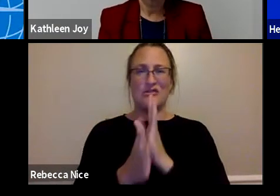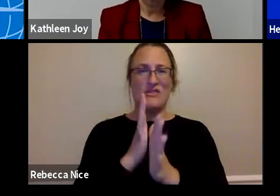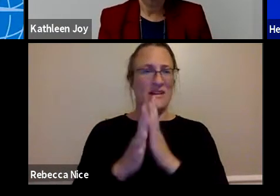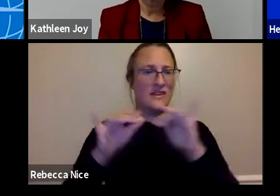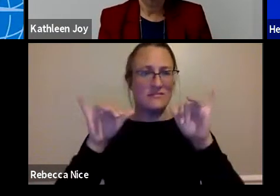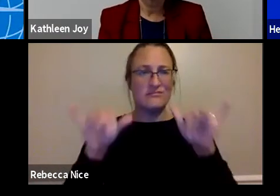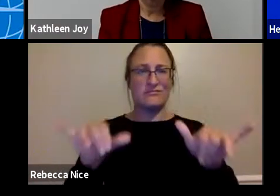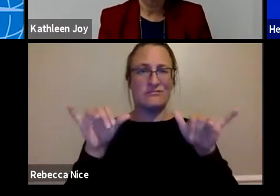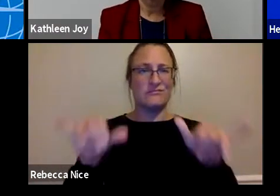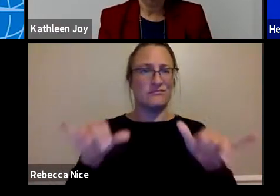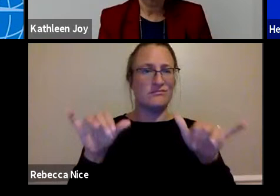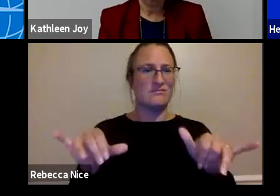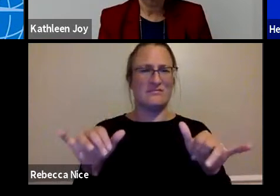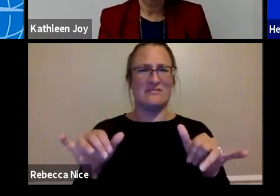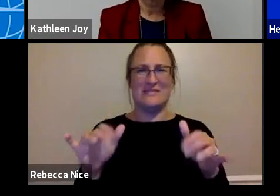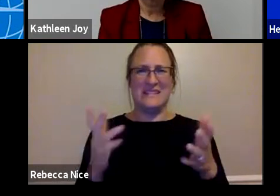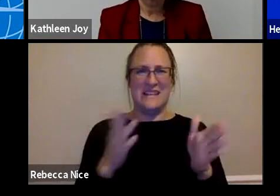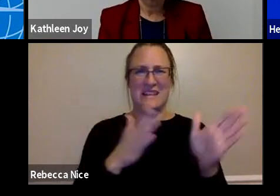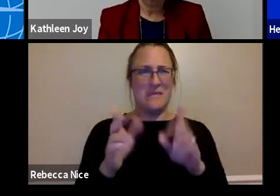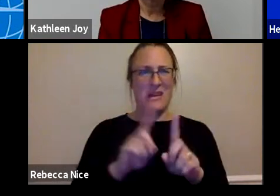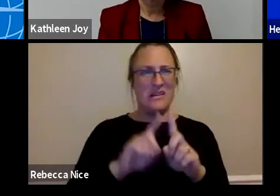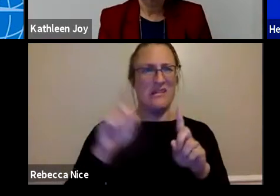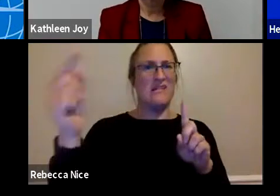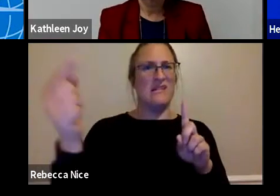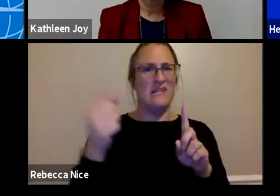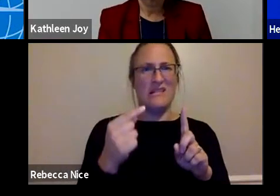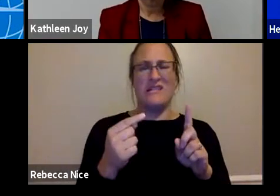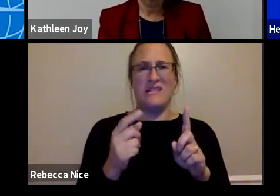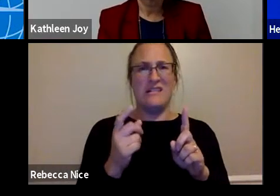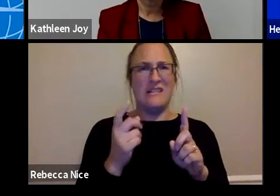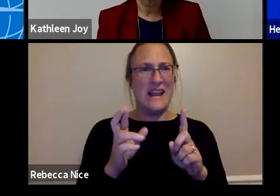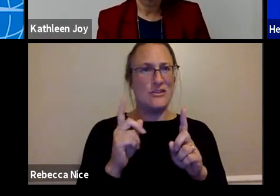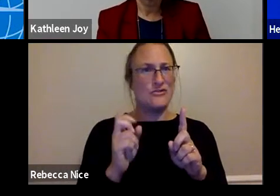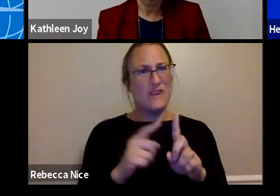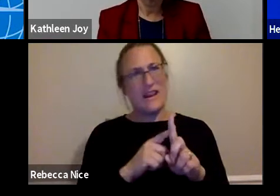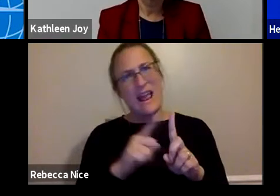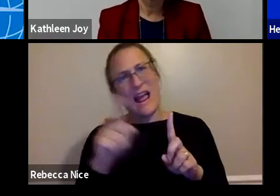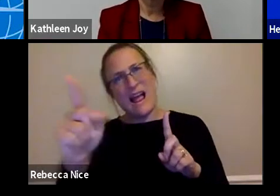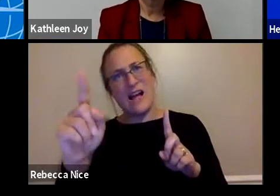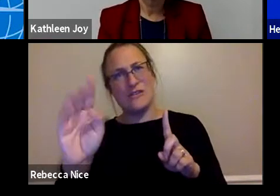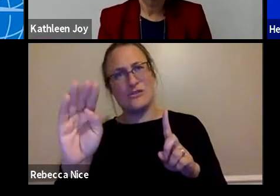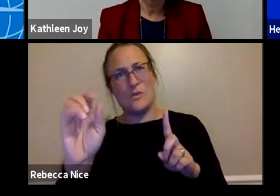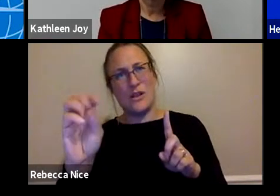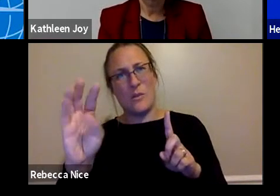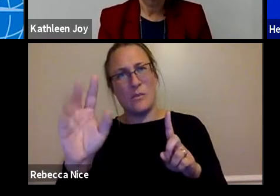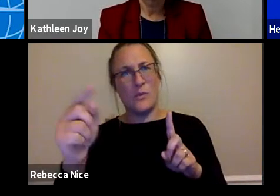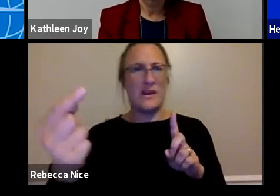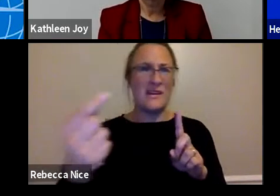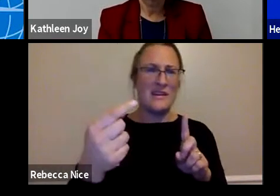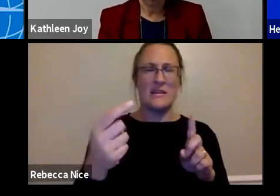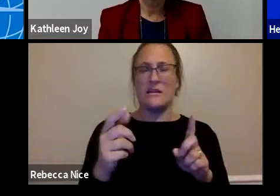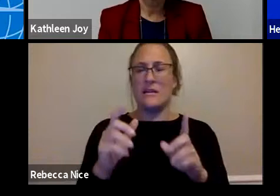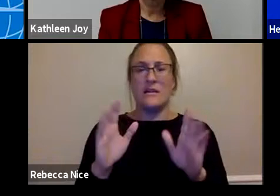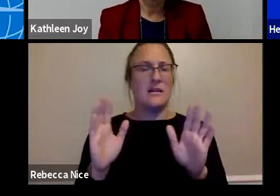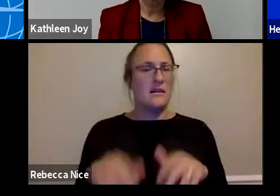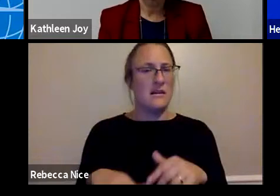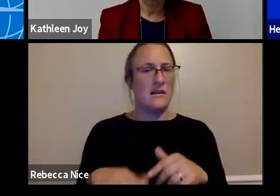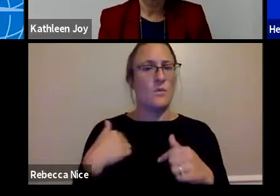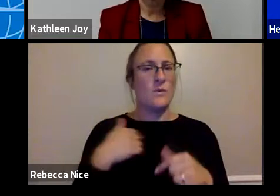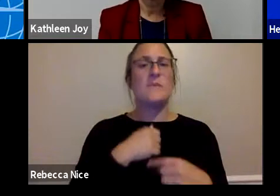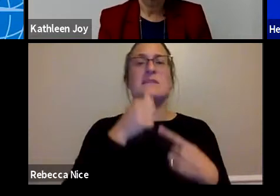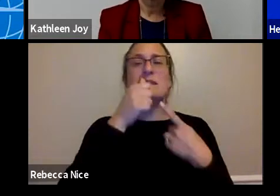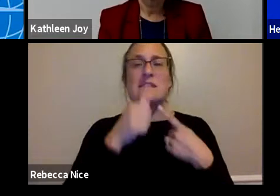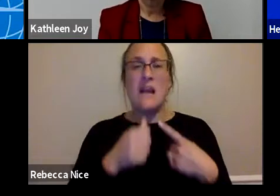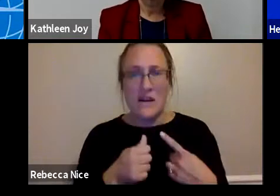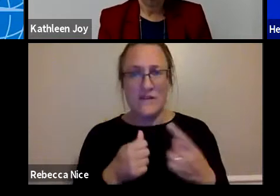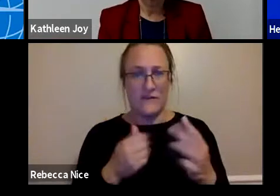backwards boondoggle of a plan to bring an air train to go out to Bullet Point. In fact, we're going to suffer. We're going to suffer in a number of ways.